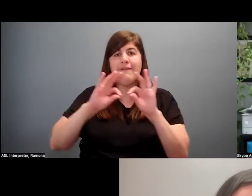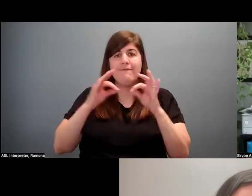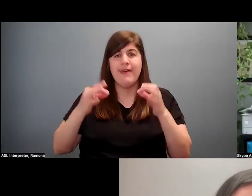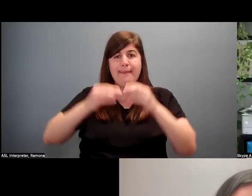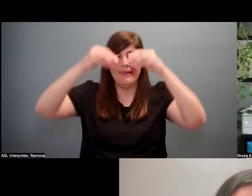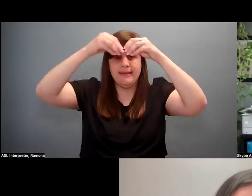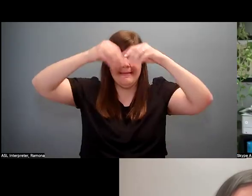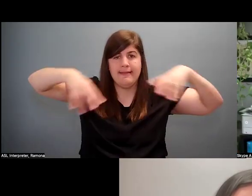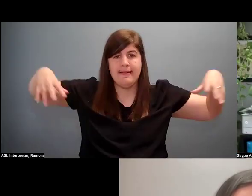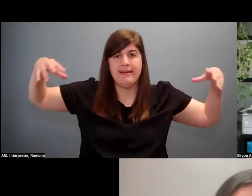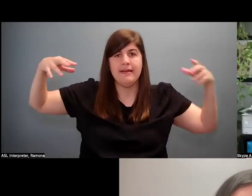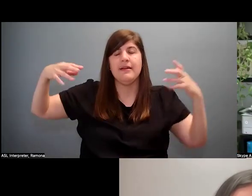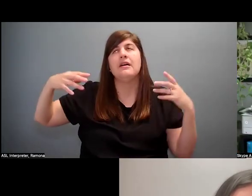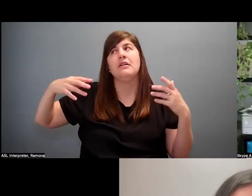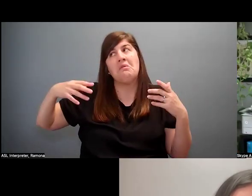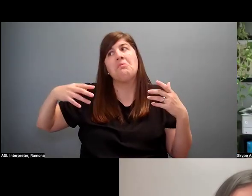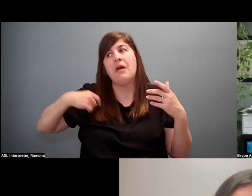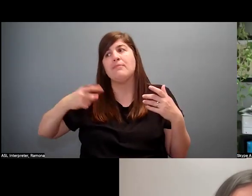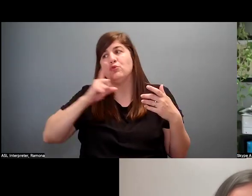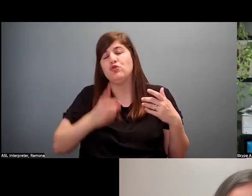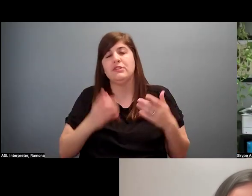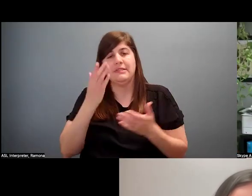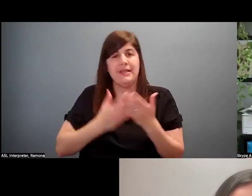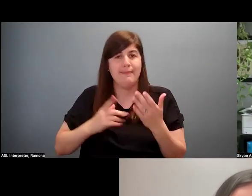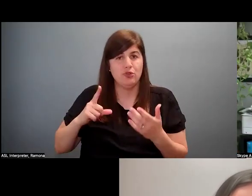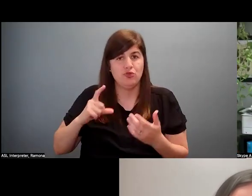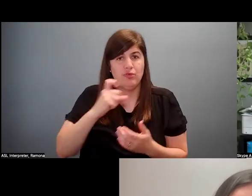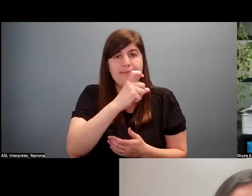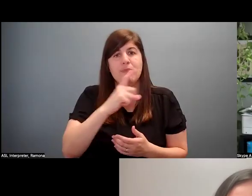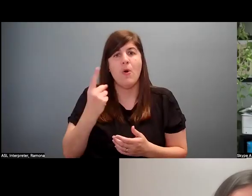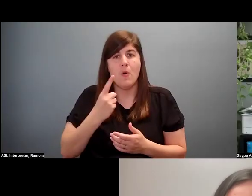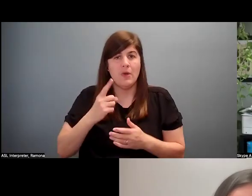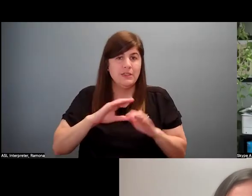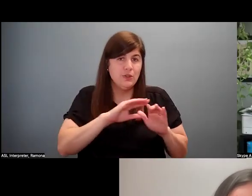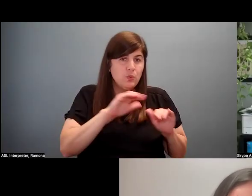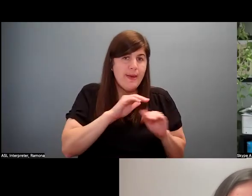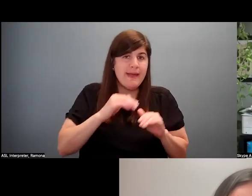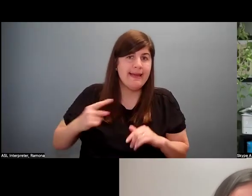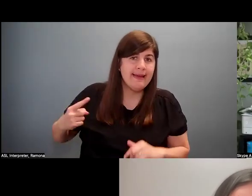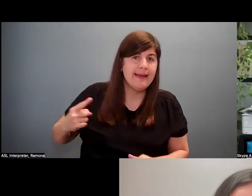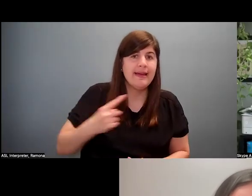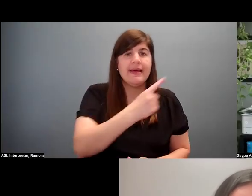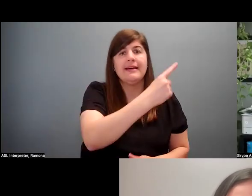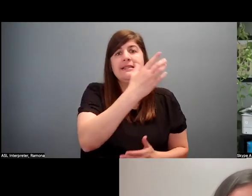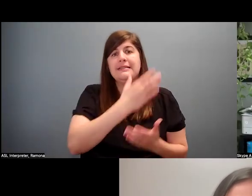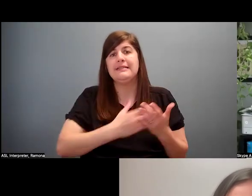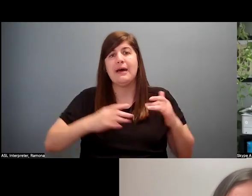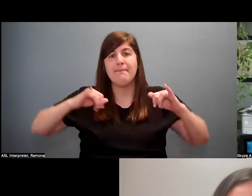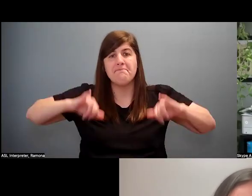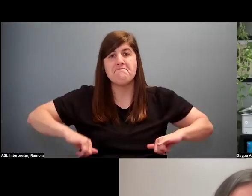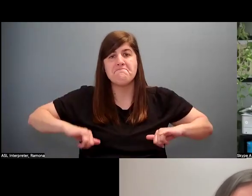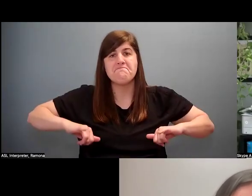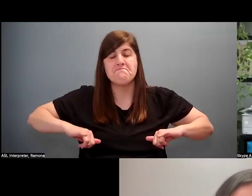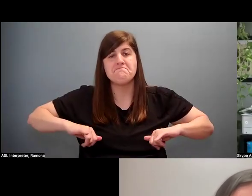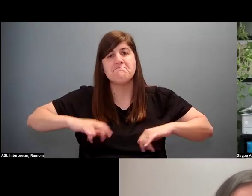these animals, I'm sure that there are shrimp that like are up swimming all the time, and there are shrimp that are like hanging out on the bottom, like the Yes. shrimp that